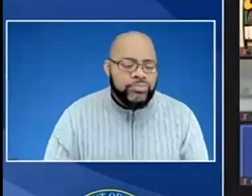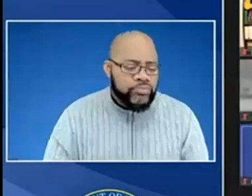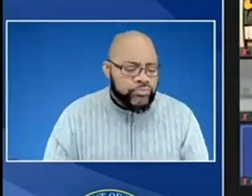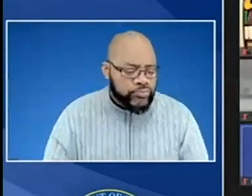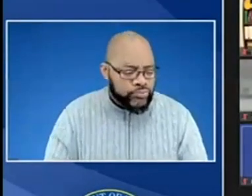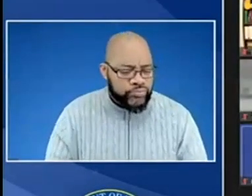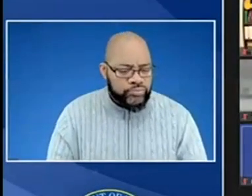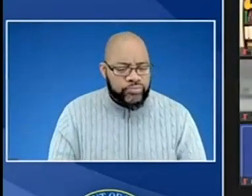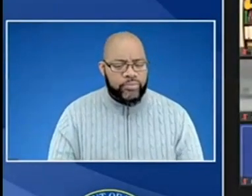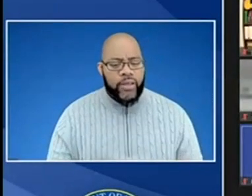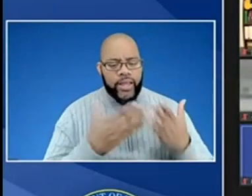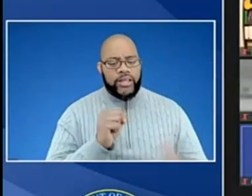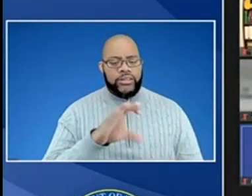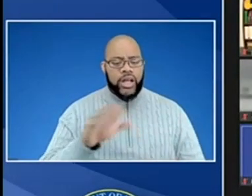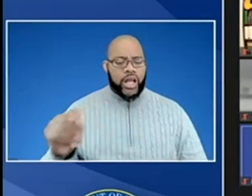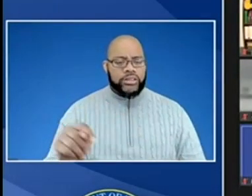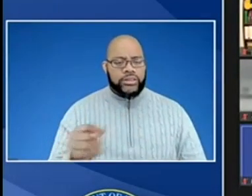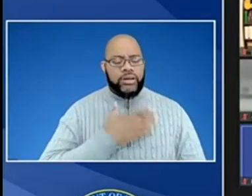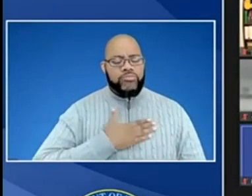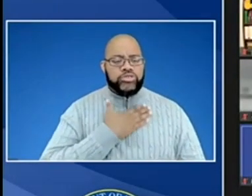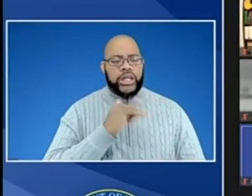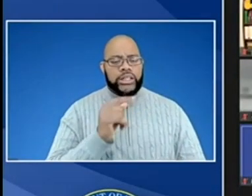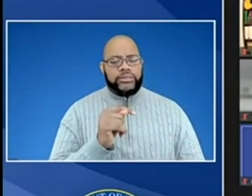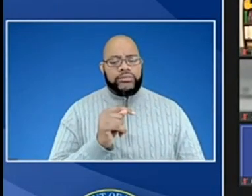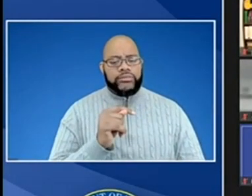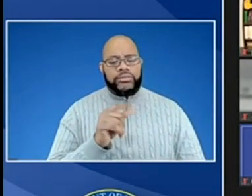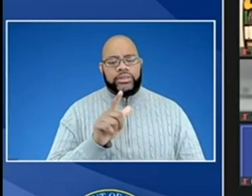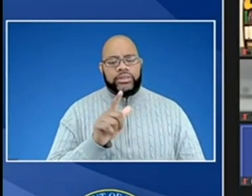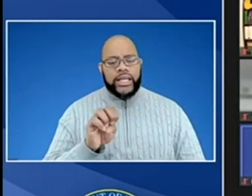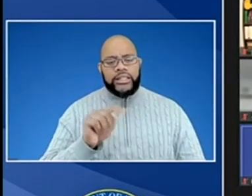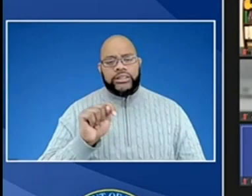Thanks, Scott. Appreciate it. Lane Thompson?